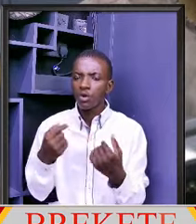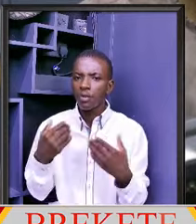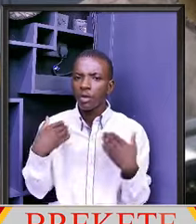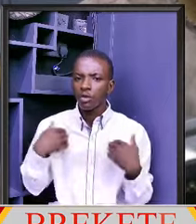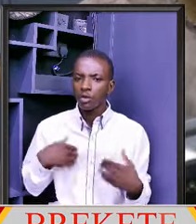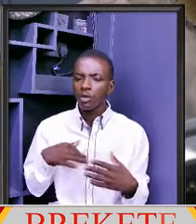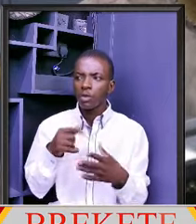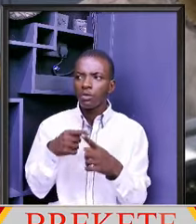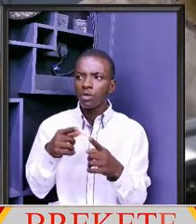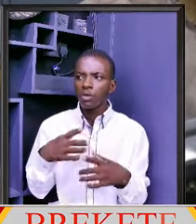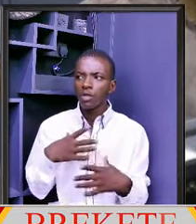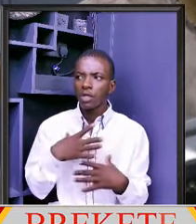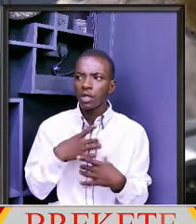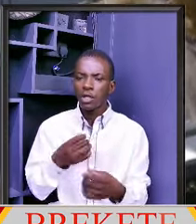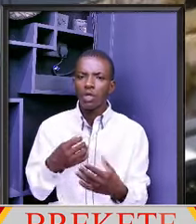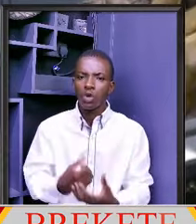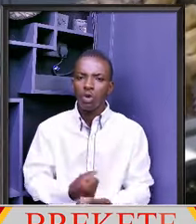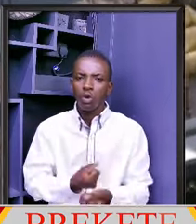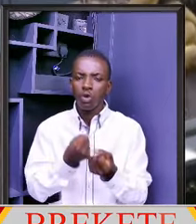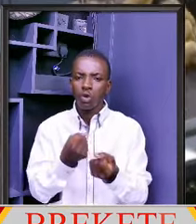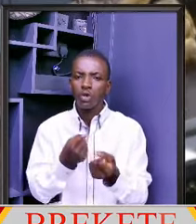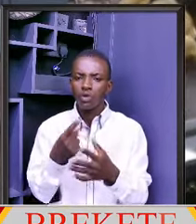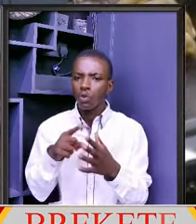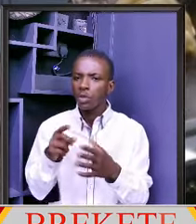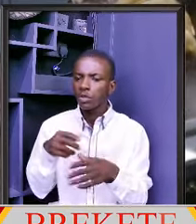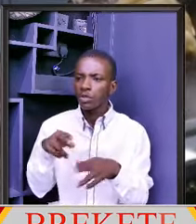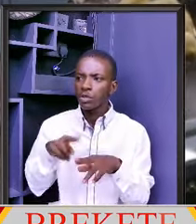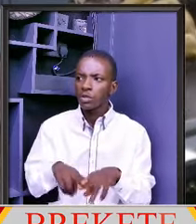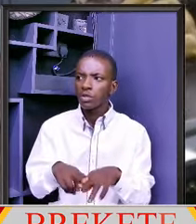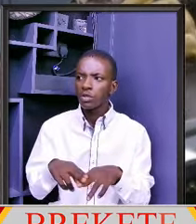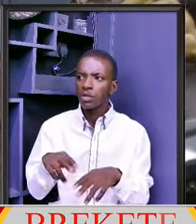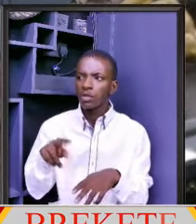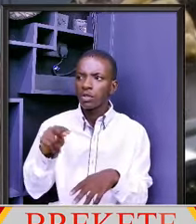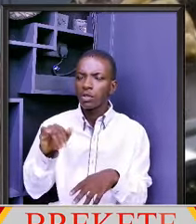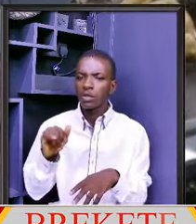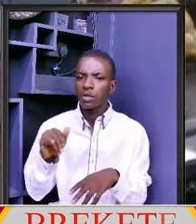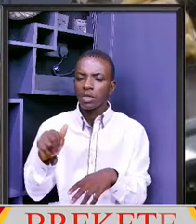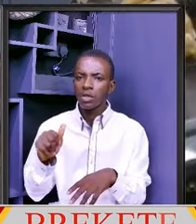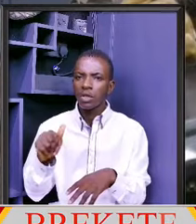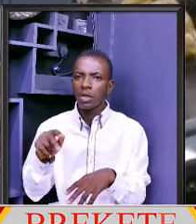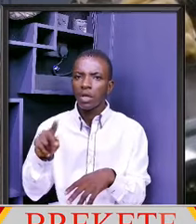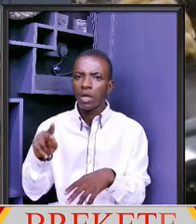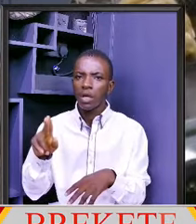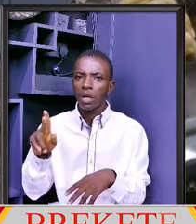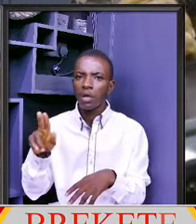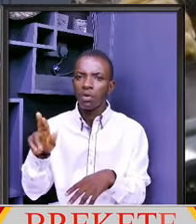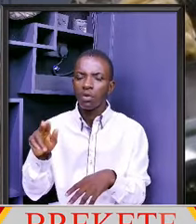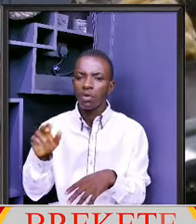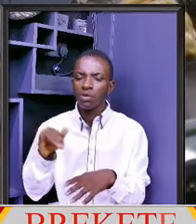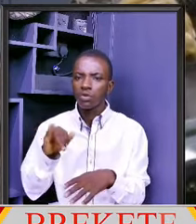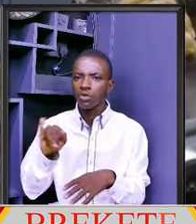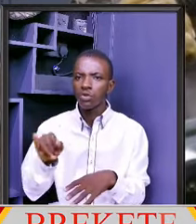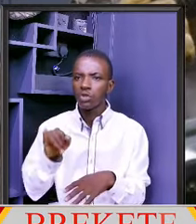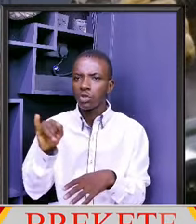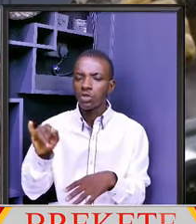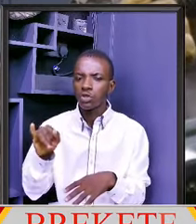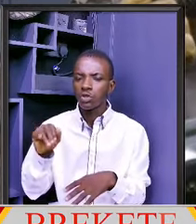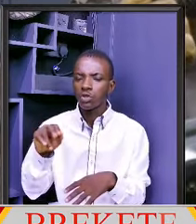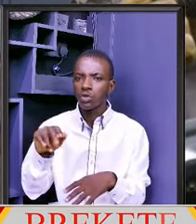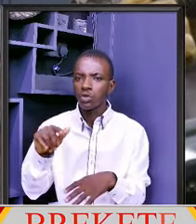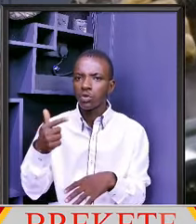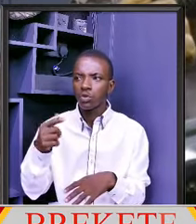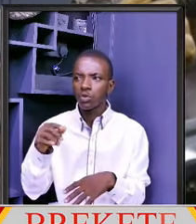body, but I like your courage. Where are you people staying? I said, Nya, Nya, Karu, Jukwe, and the rest. He said, like our